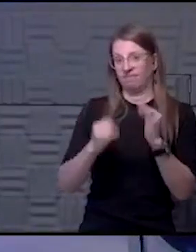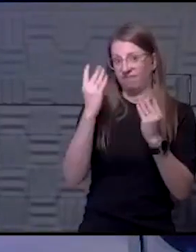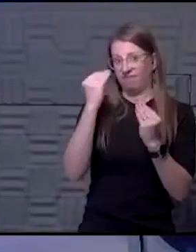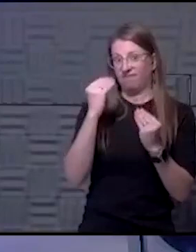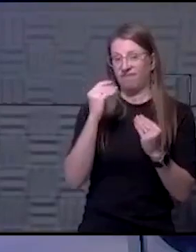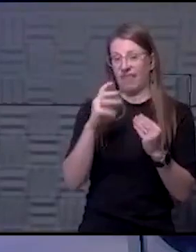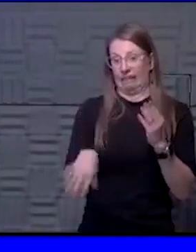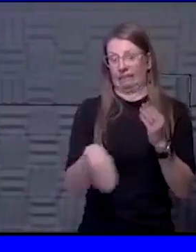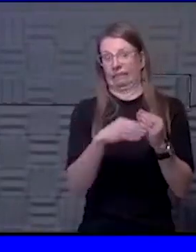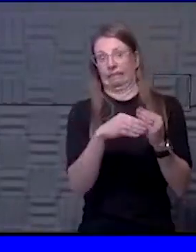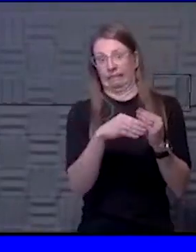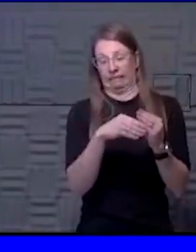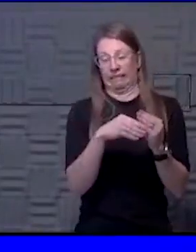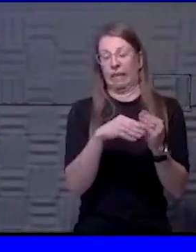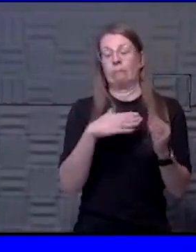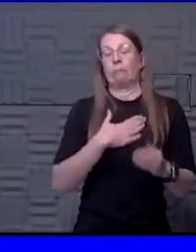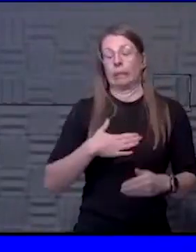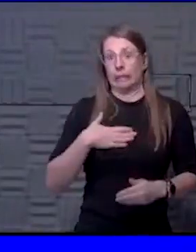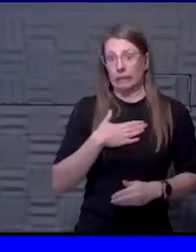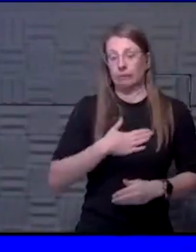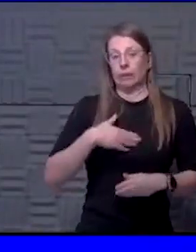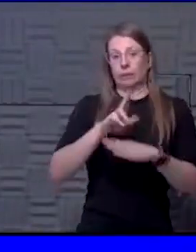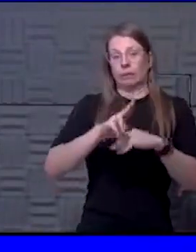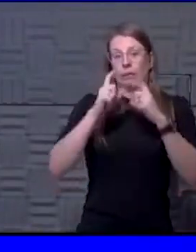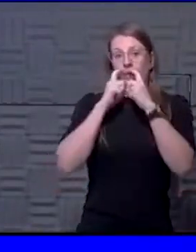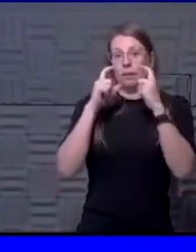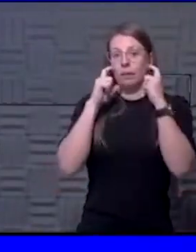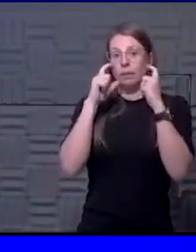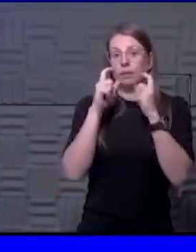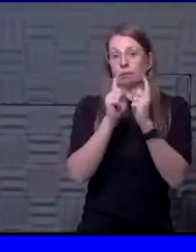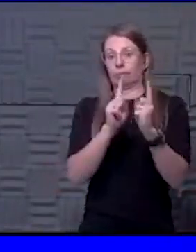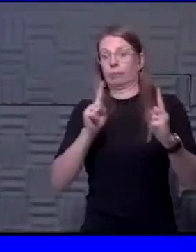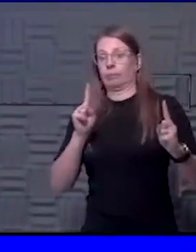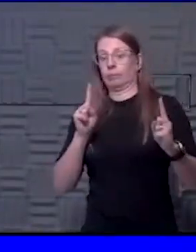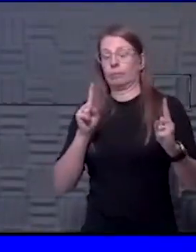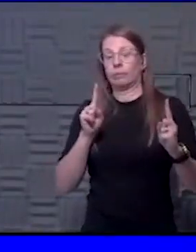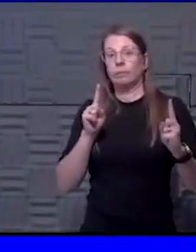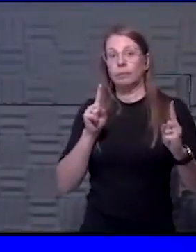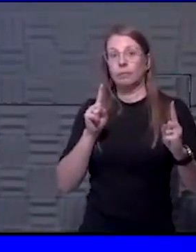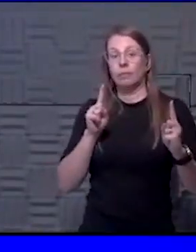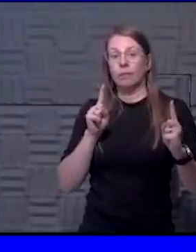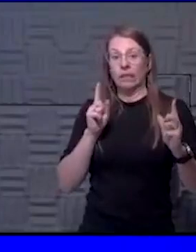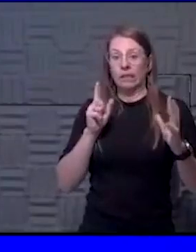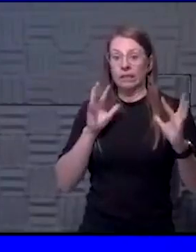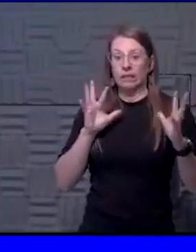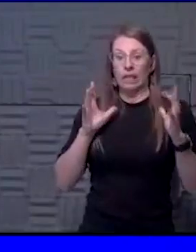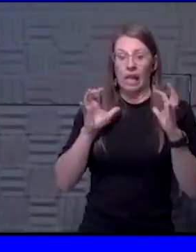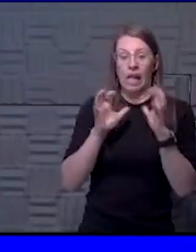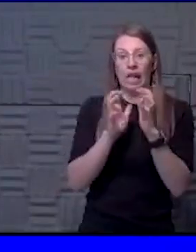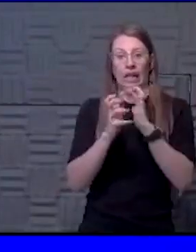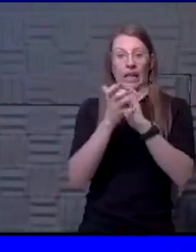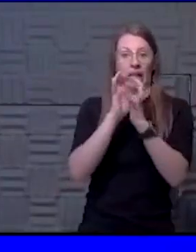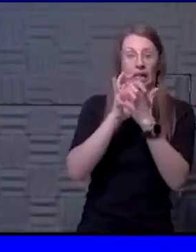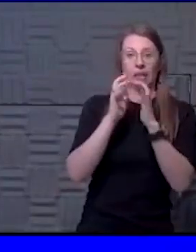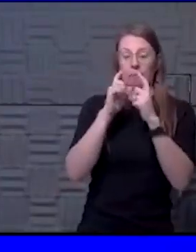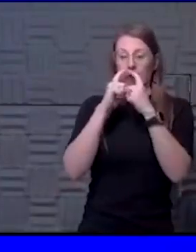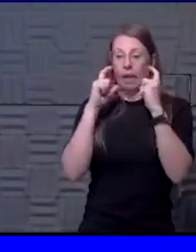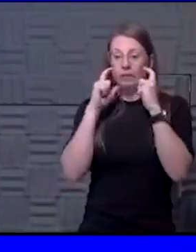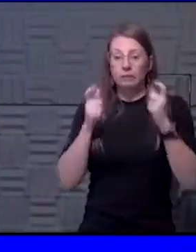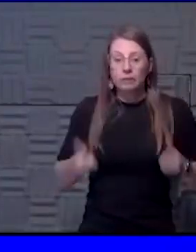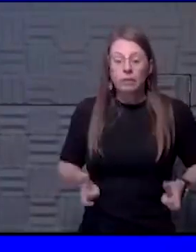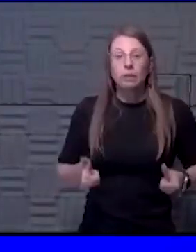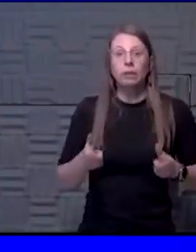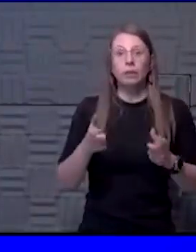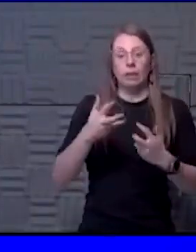just echo, please keep wearing masks, keep your distance from each other, no crowded indoor maskless gatherings. Those